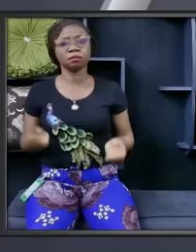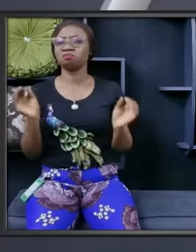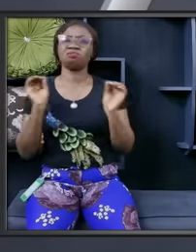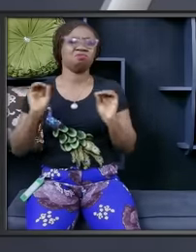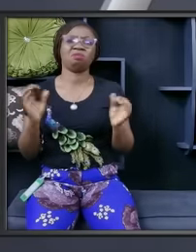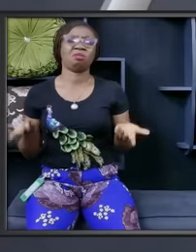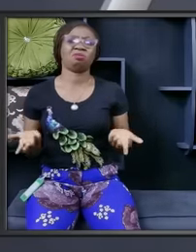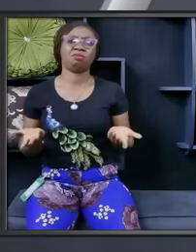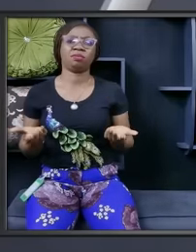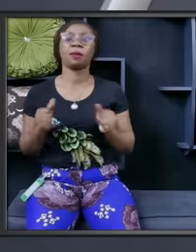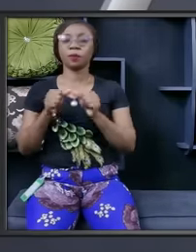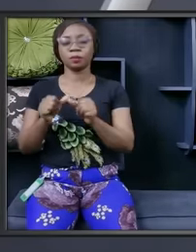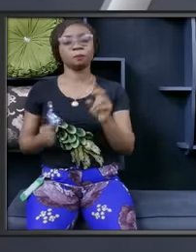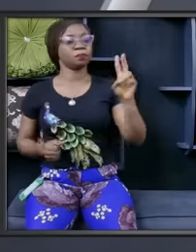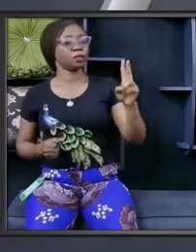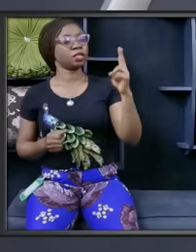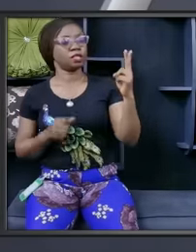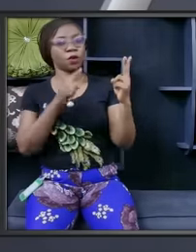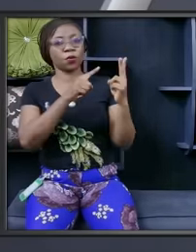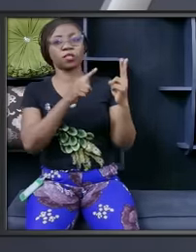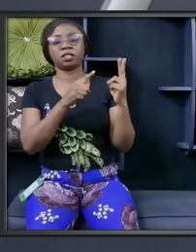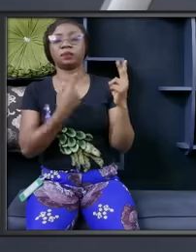continue. Second one, we say,